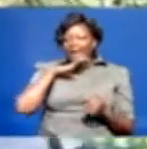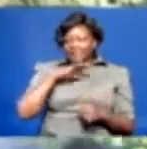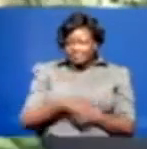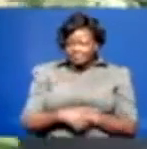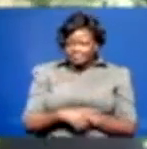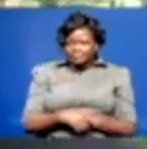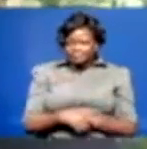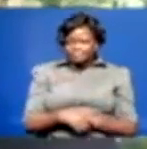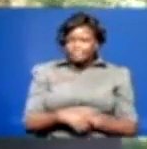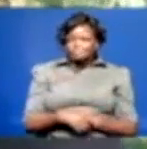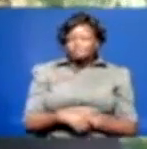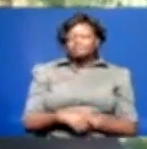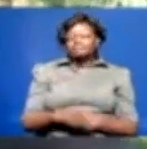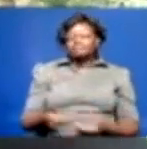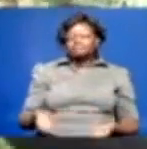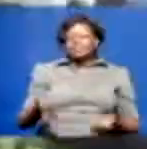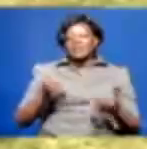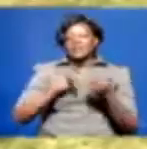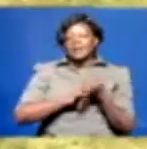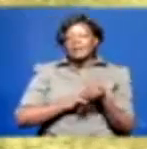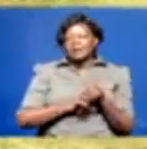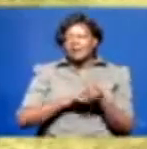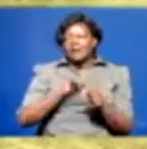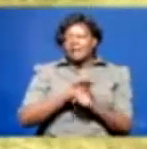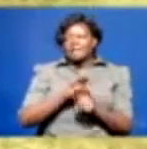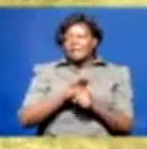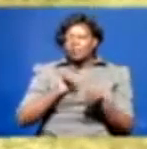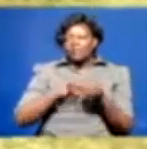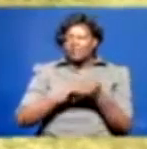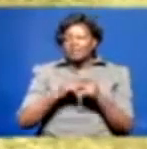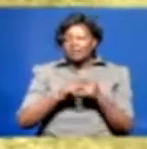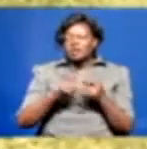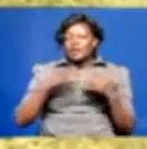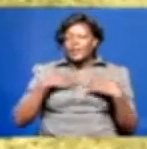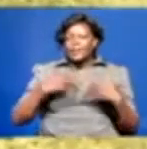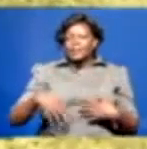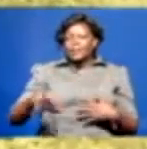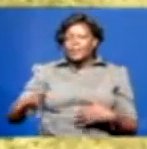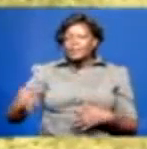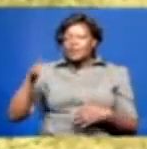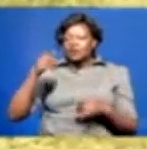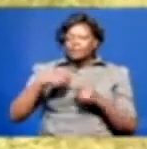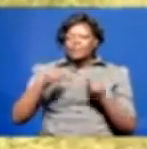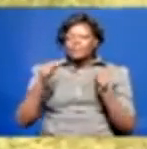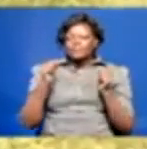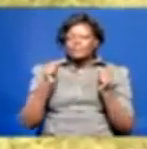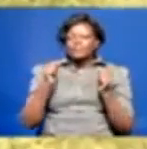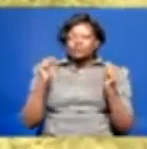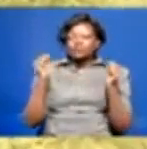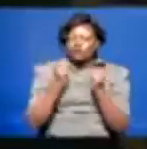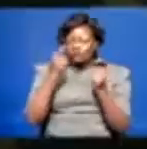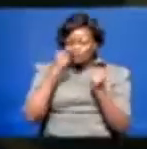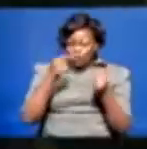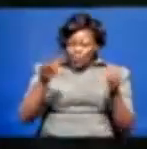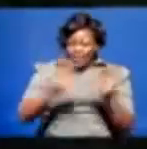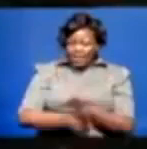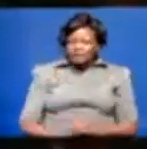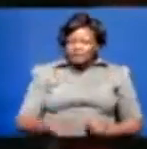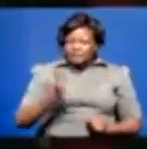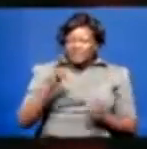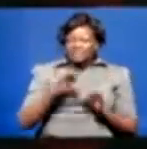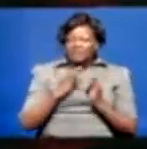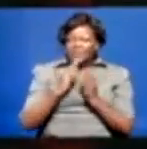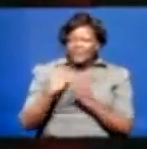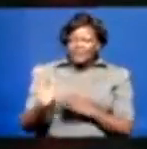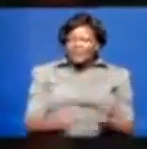the head of a polygamous family, and his body was picked up from the funeral home for burial. Muchendo's second family organized